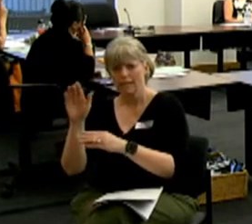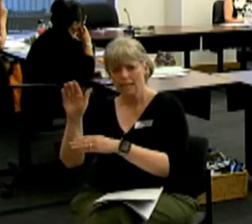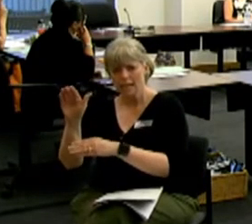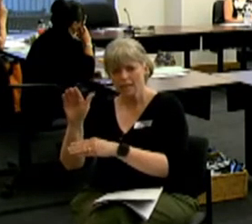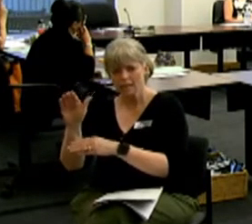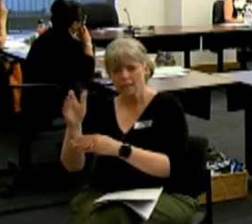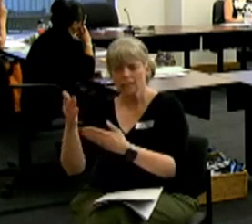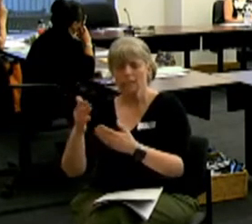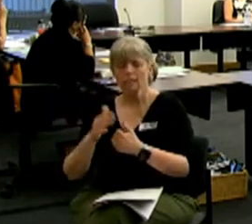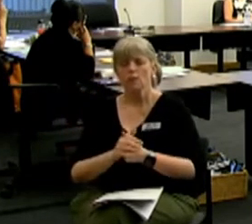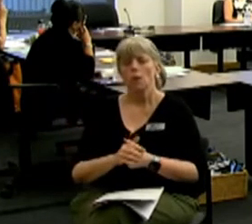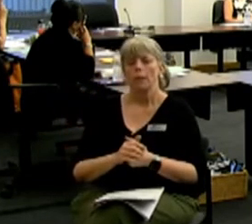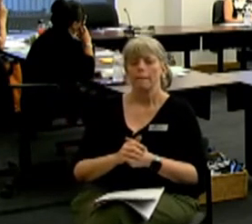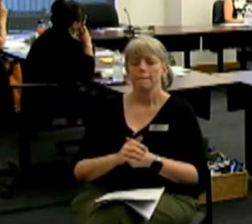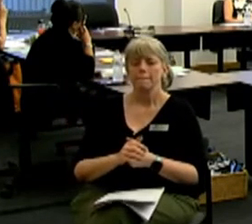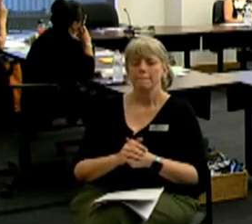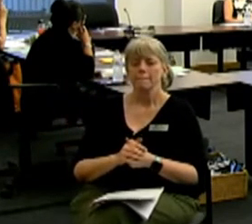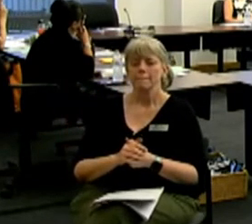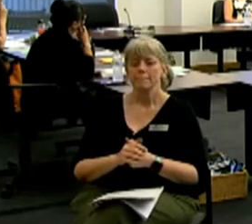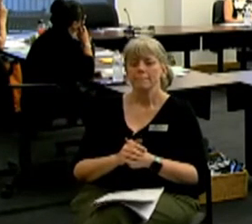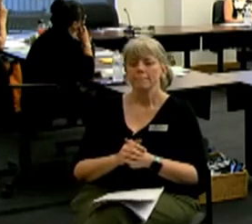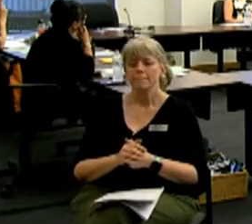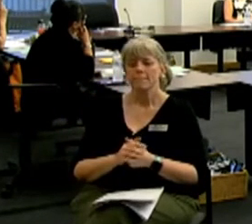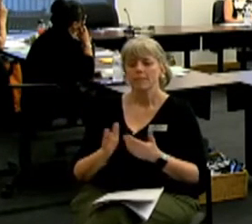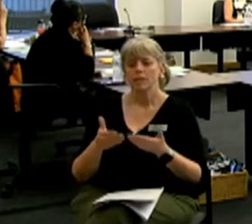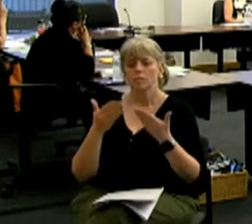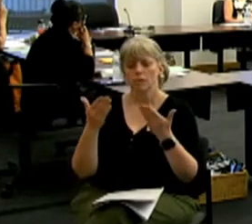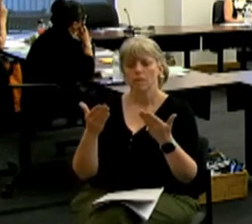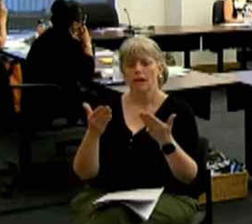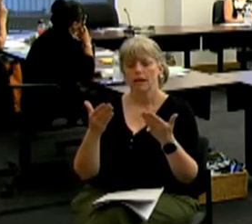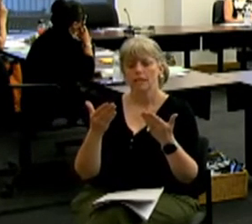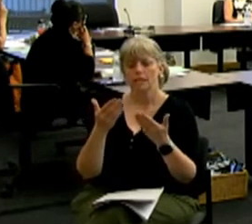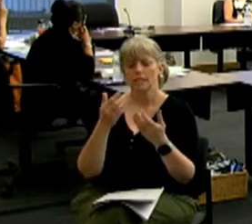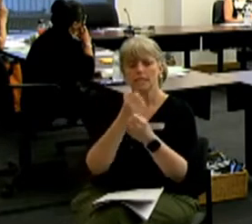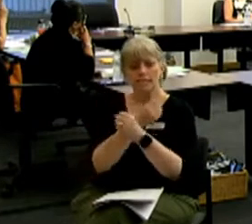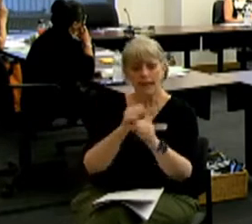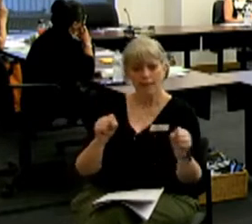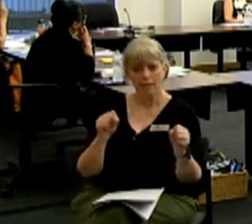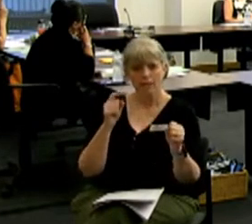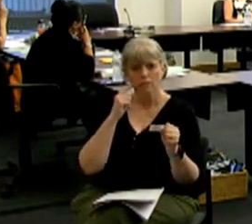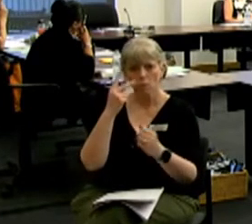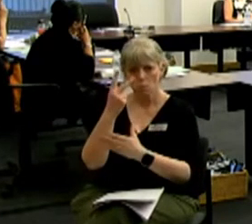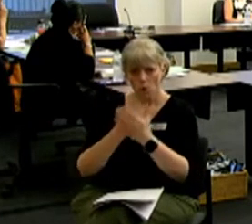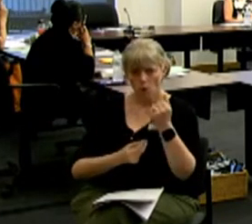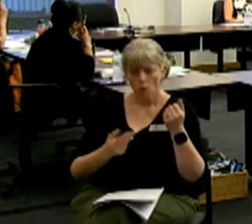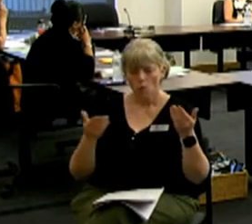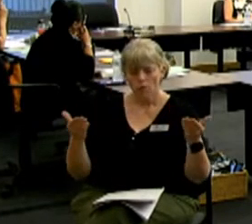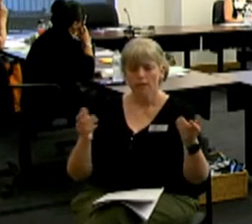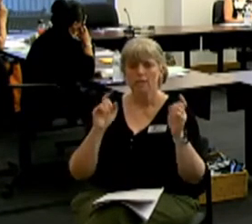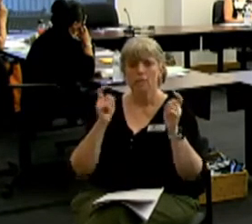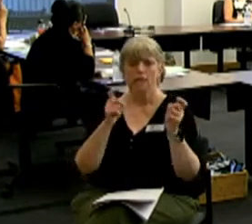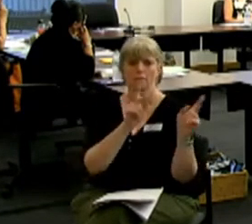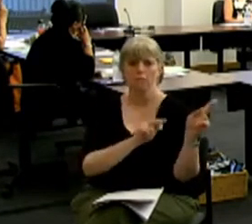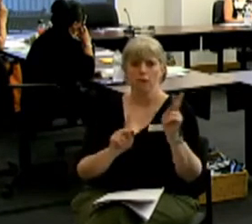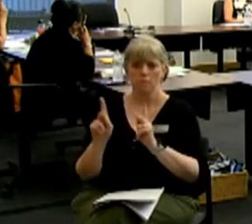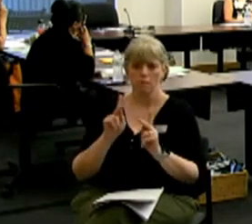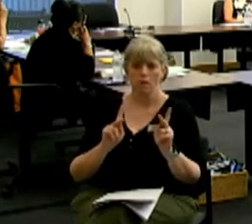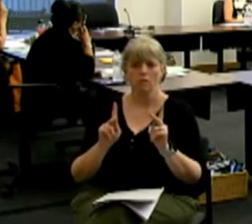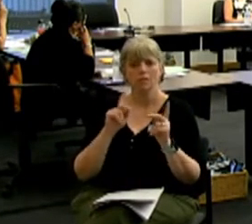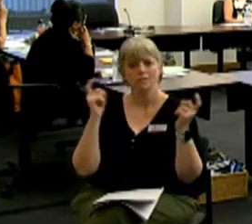the evening. So it'll provide a certain amount of safety for everybody, but will also give people an opportunity